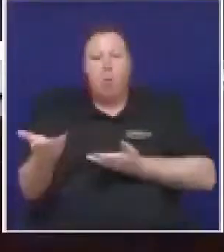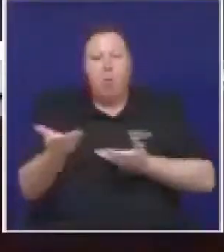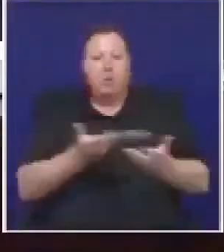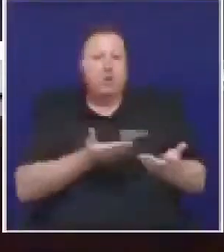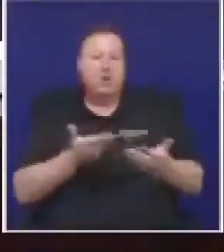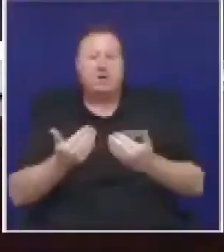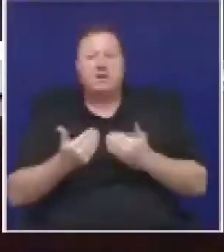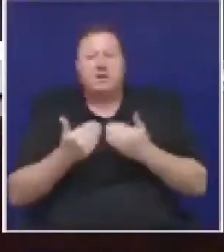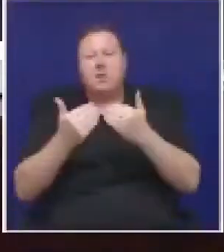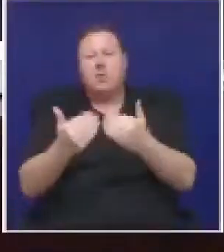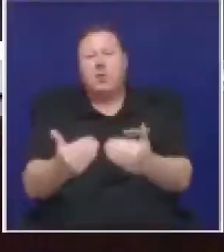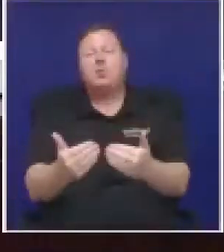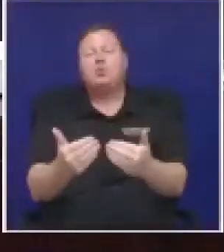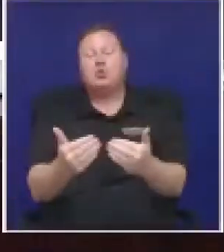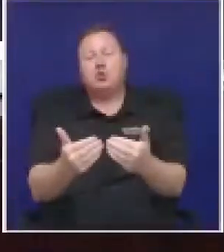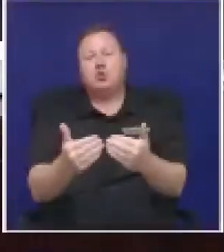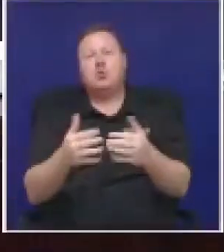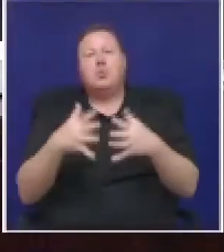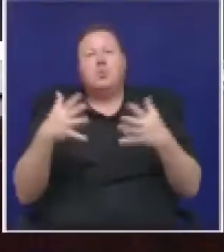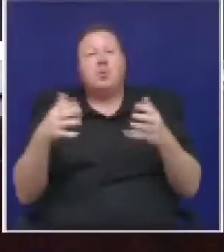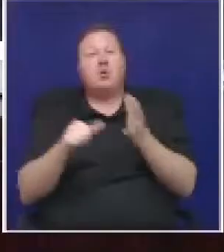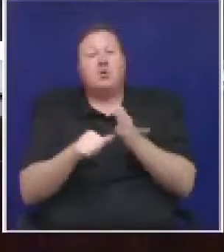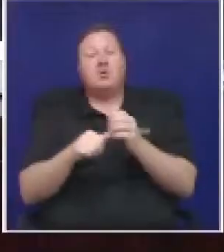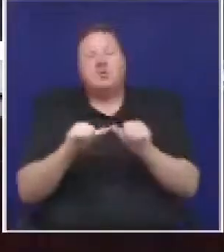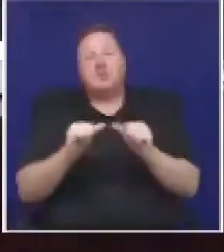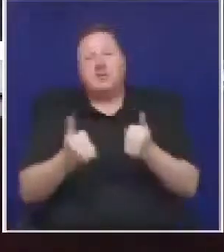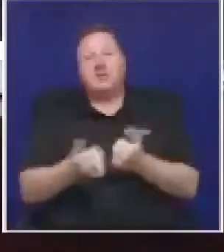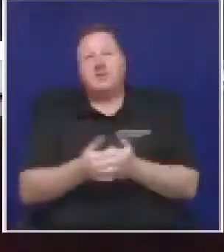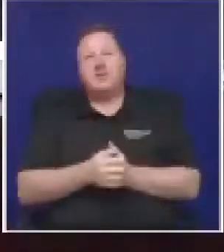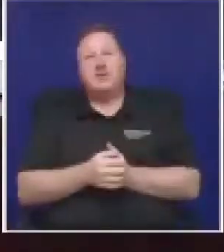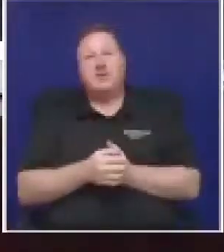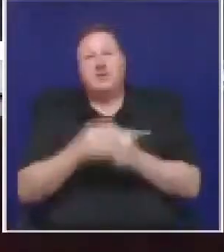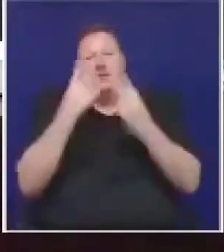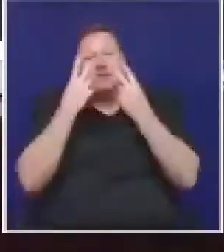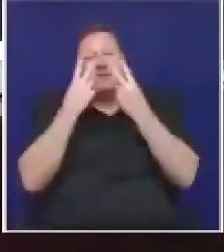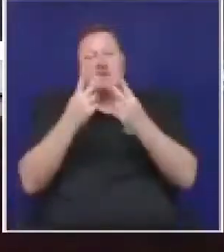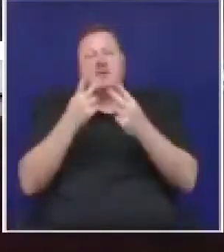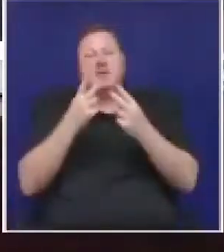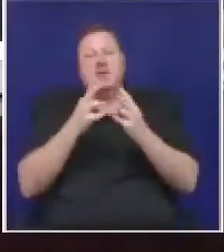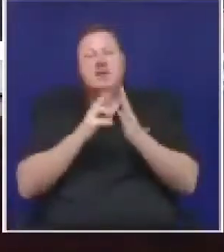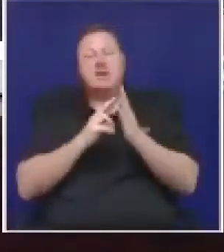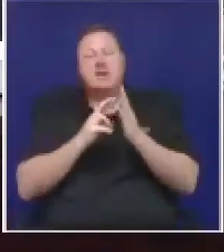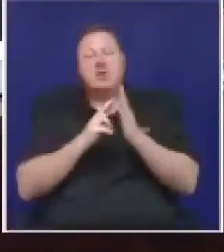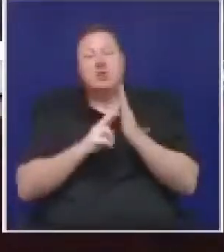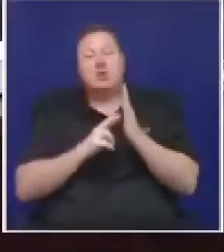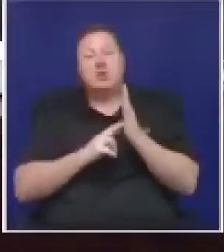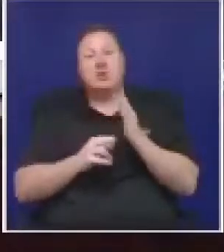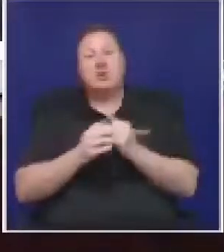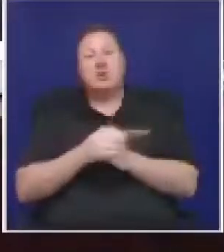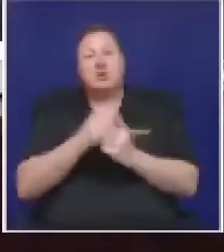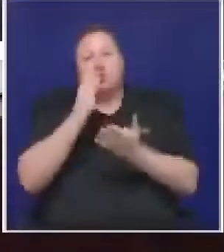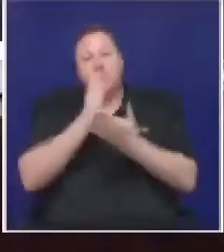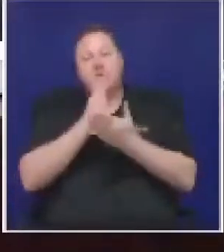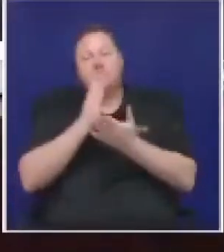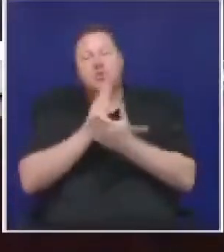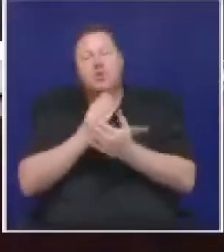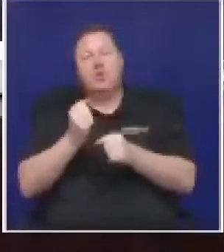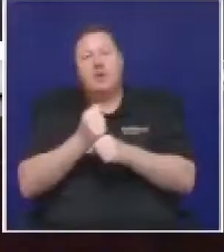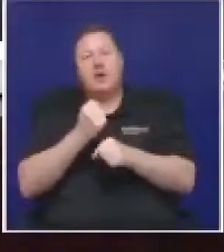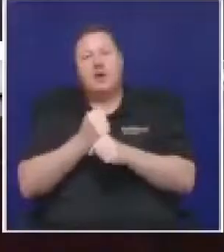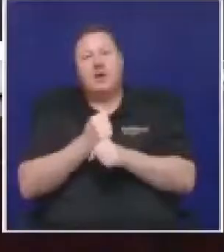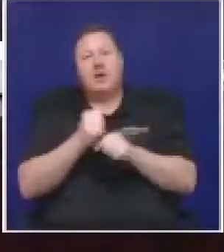approach is the most successful one. We do see results. We are ensuring that